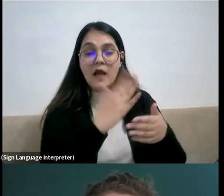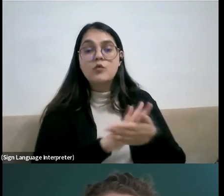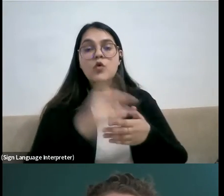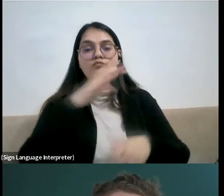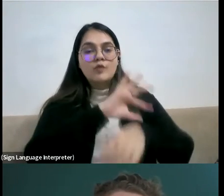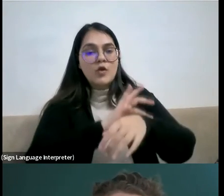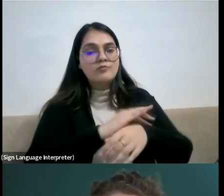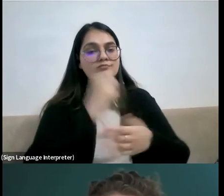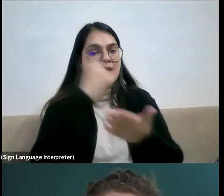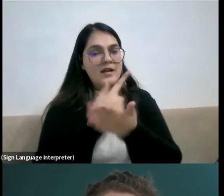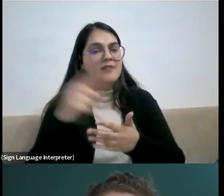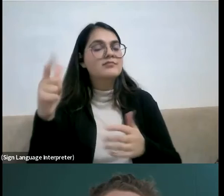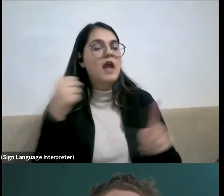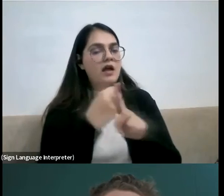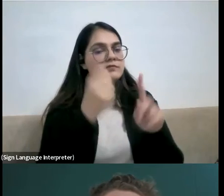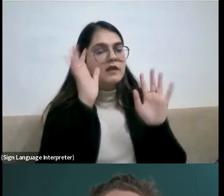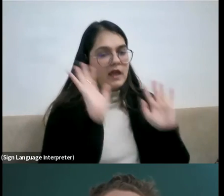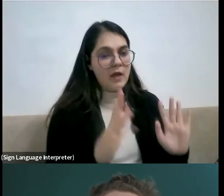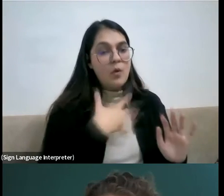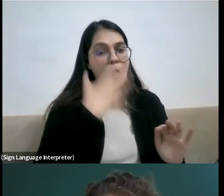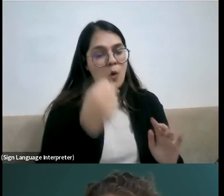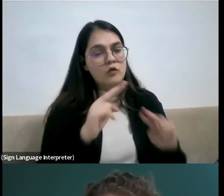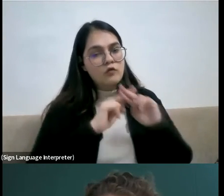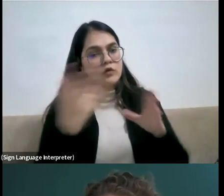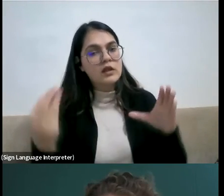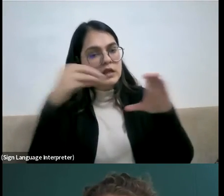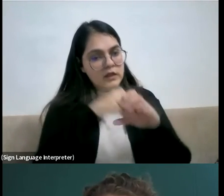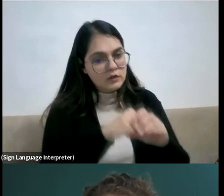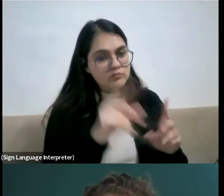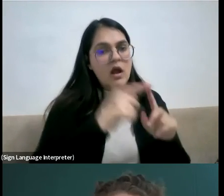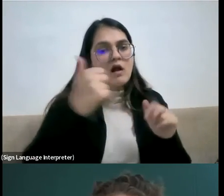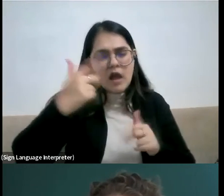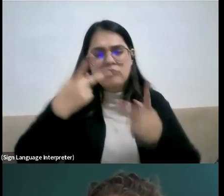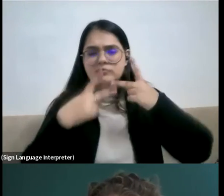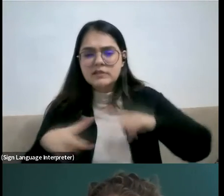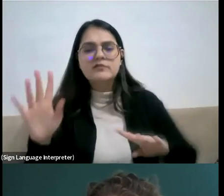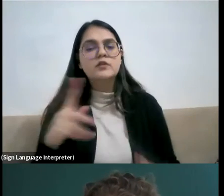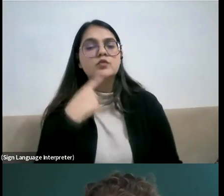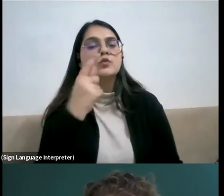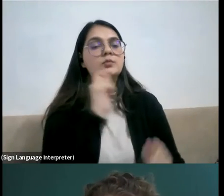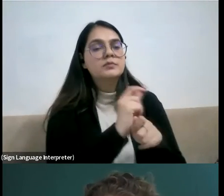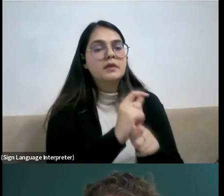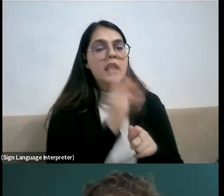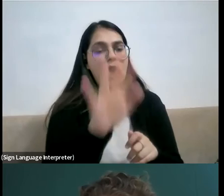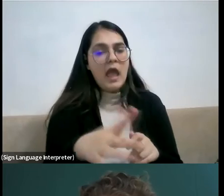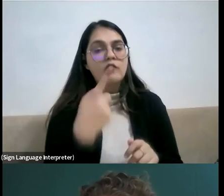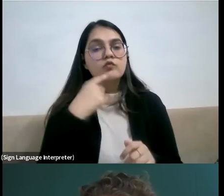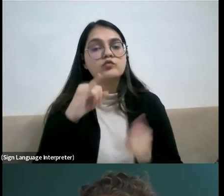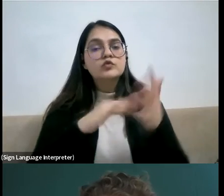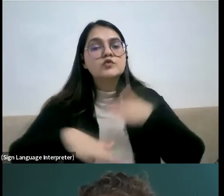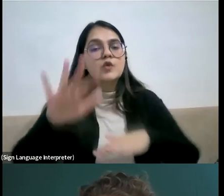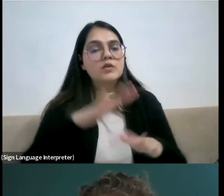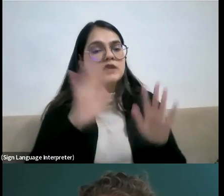litigators is inclusive and directed by affected people. We work closely with social movements like the